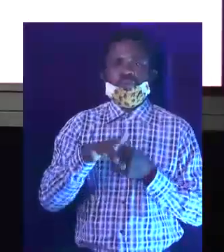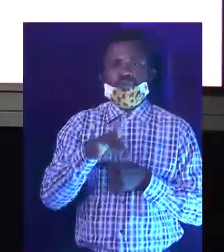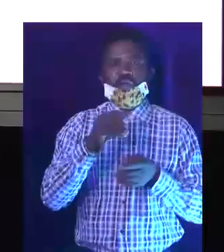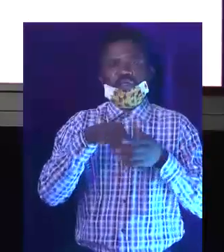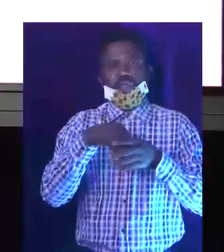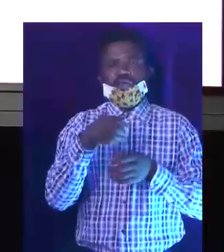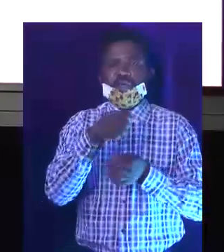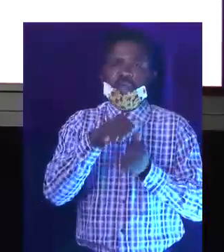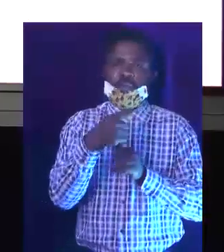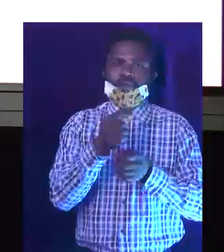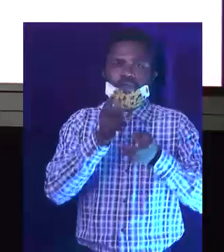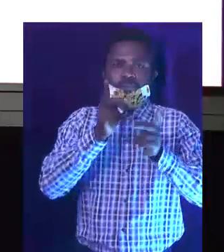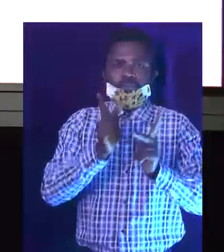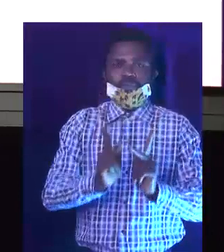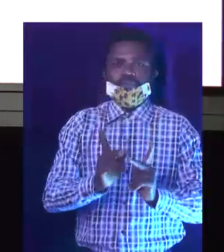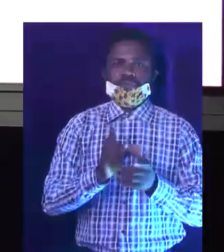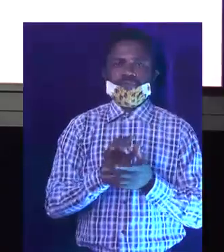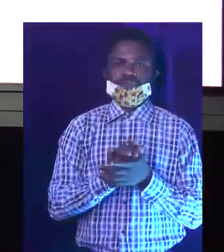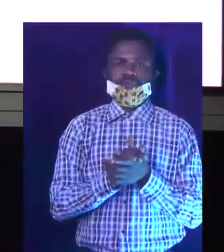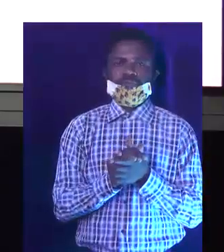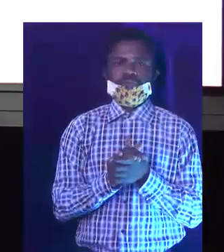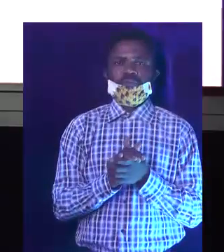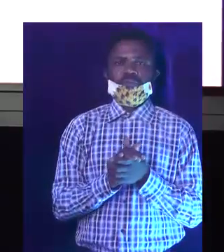go there to find out about the person.